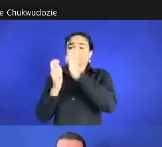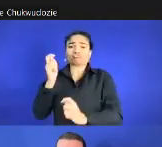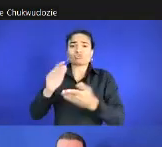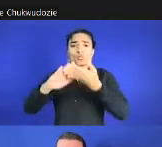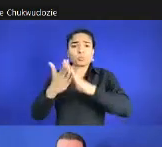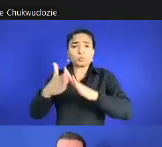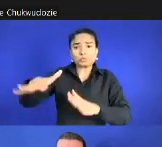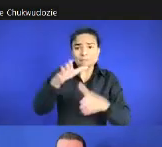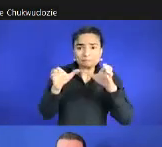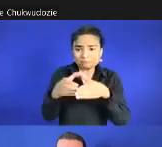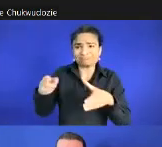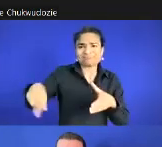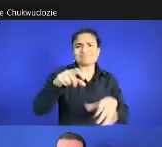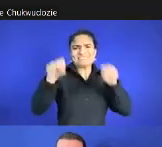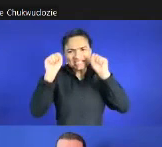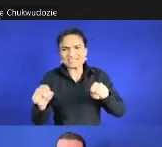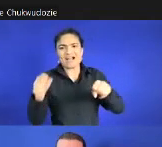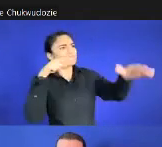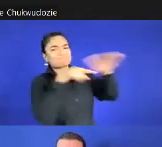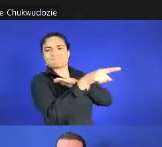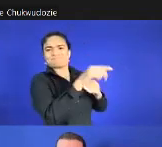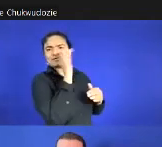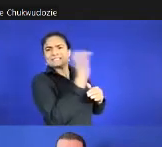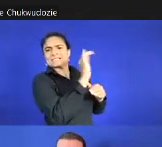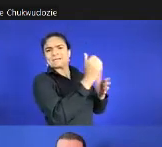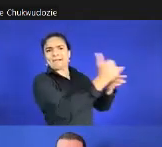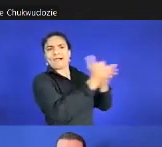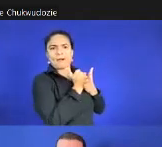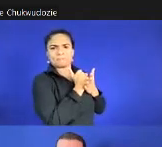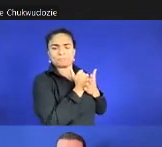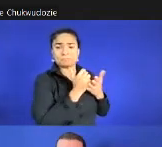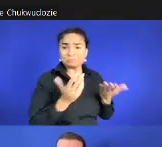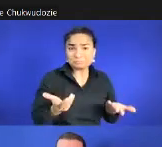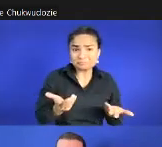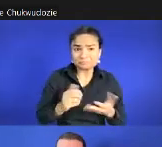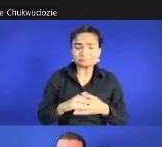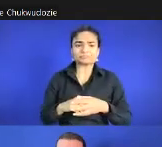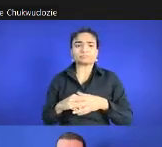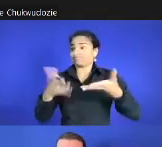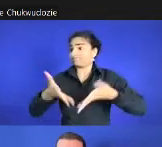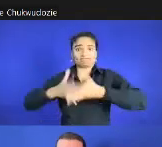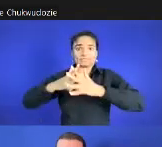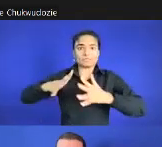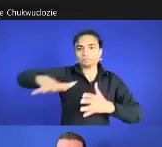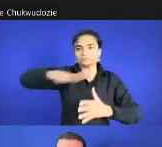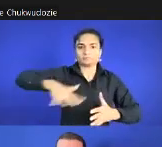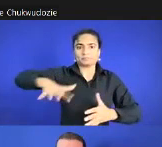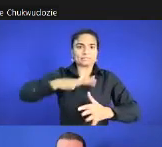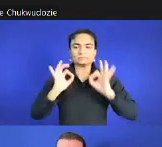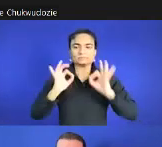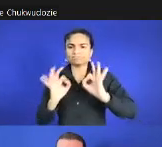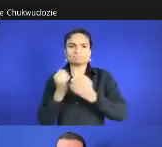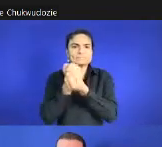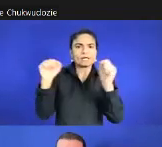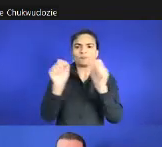say, recording booths, and people with wheelchairs, people who are blind, cannot access